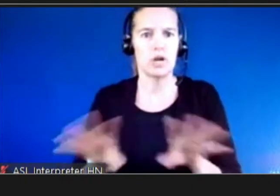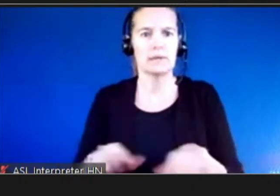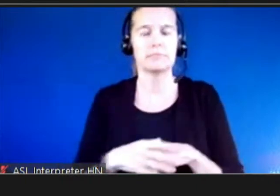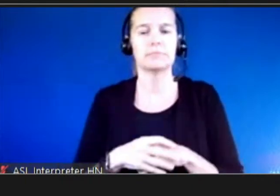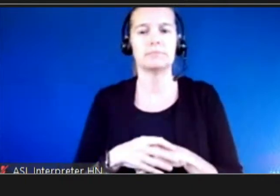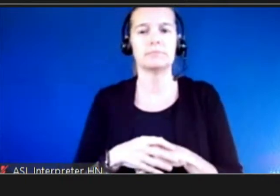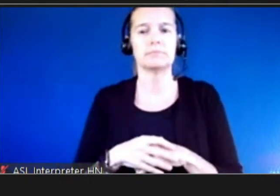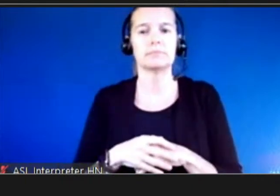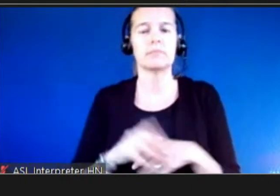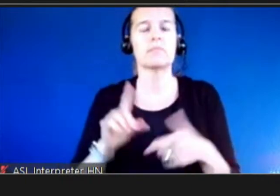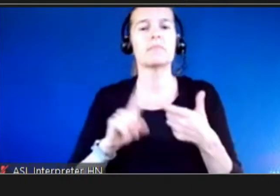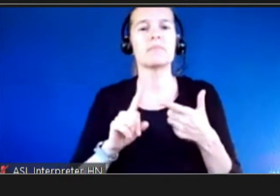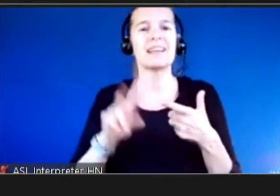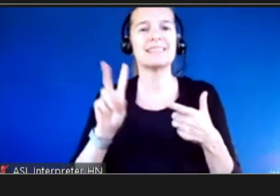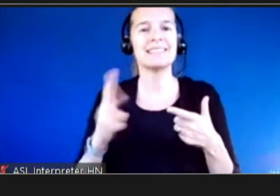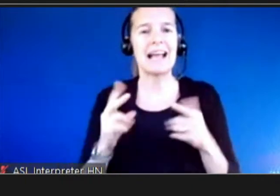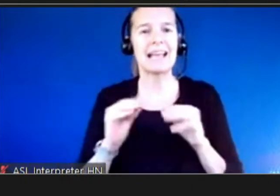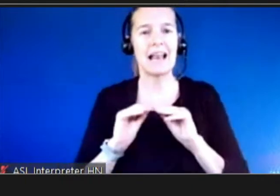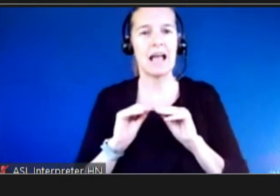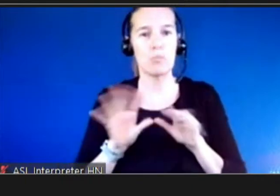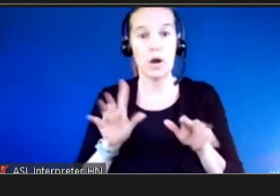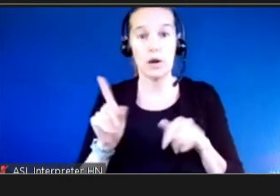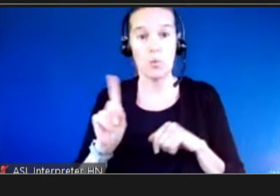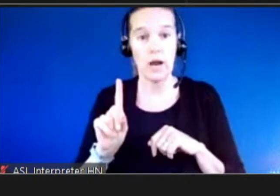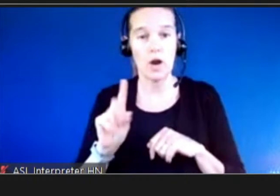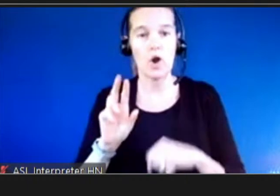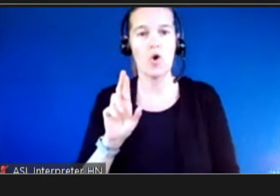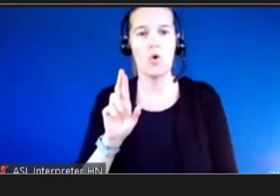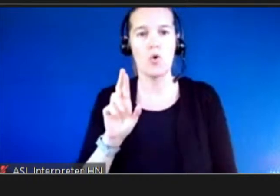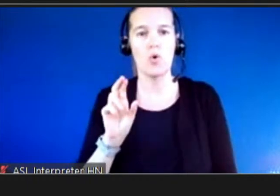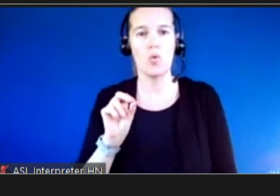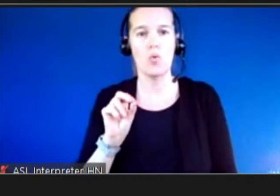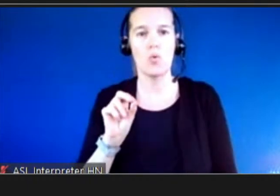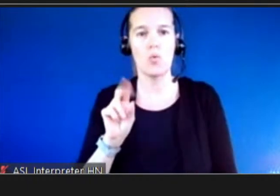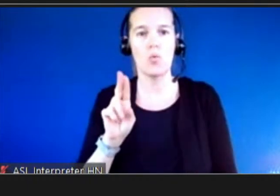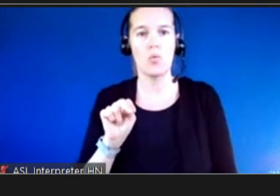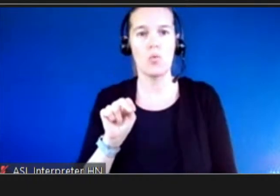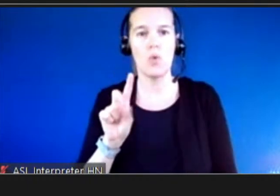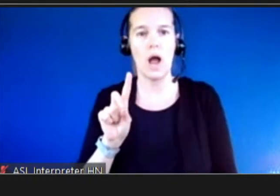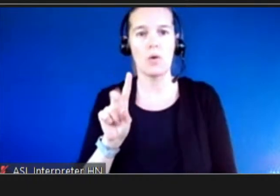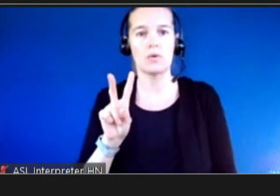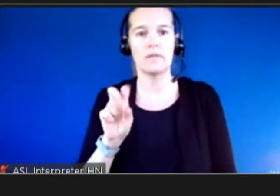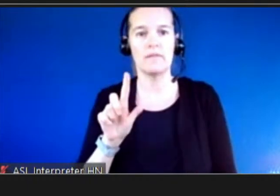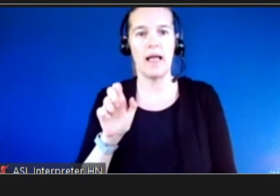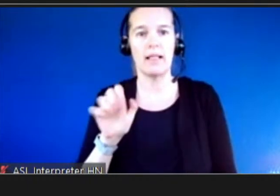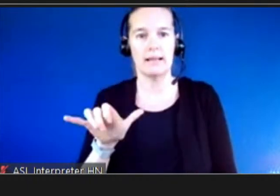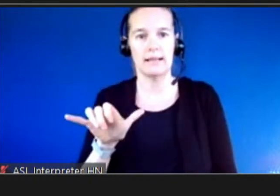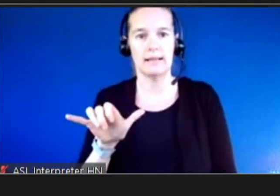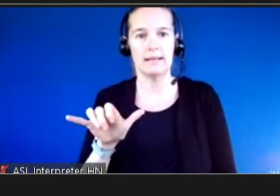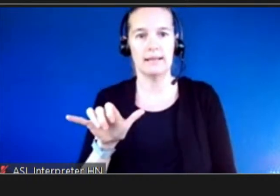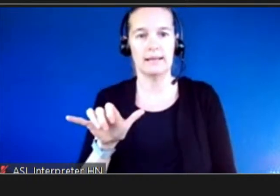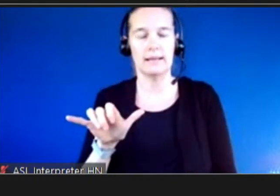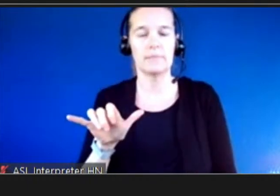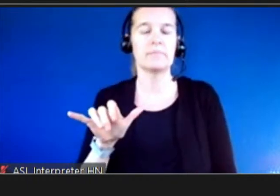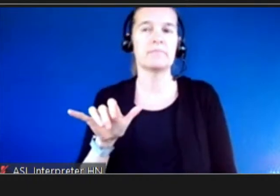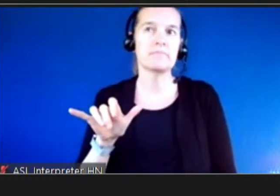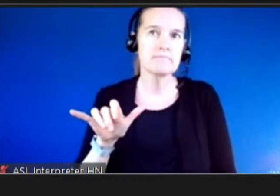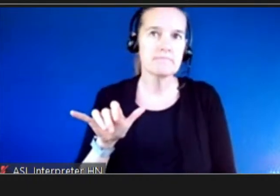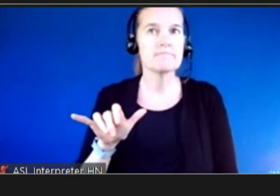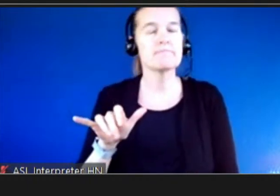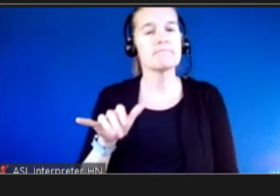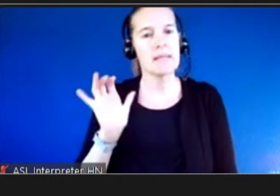the second outbreaks that we have is in Round Valley. It has been an